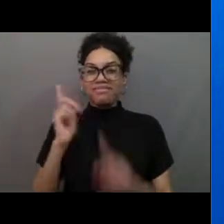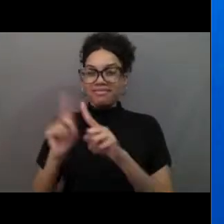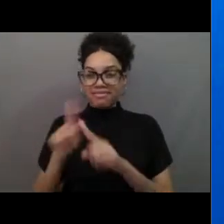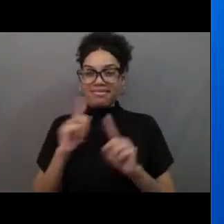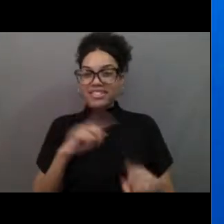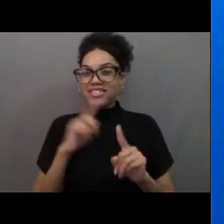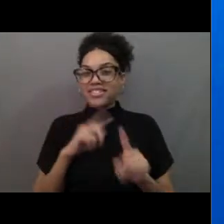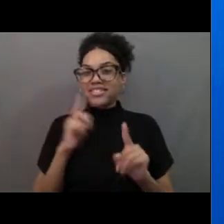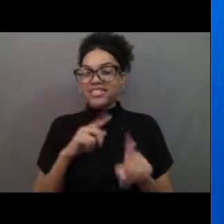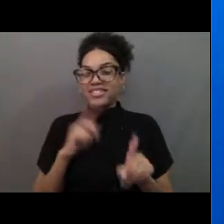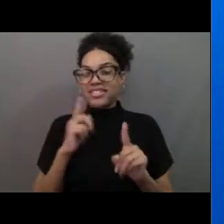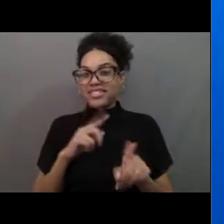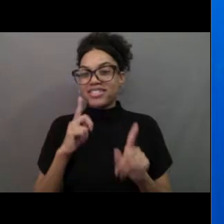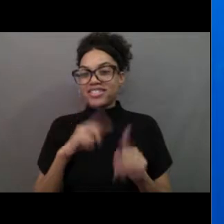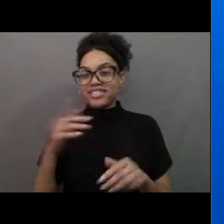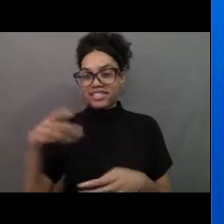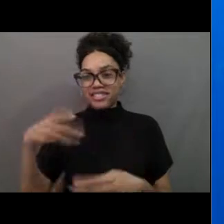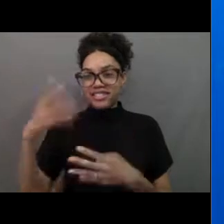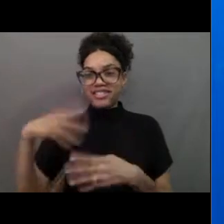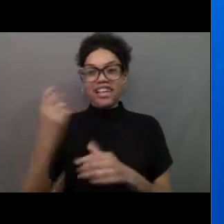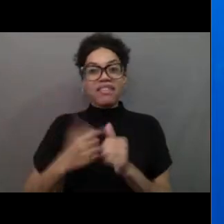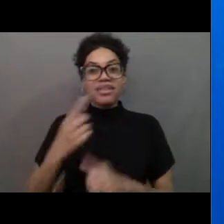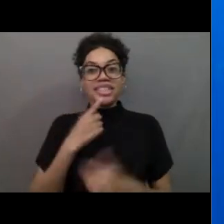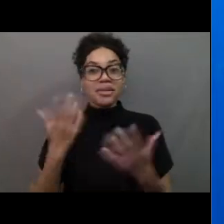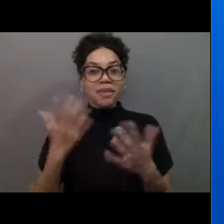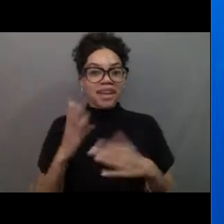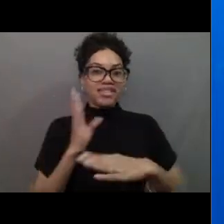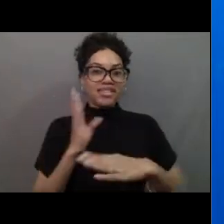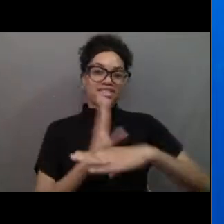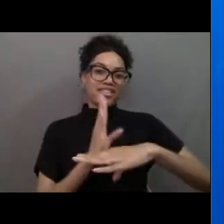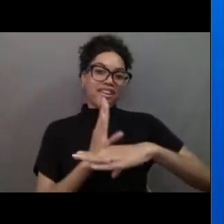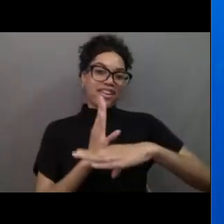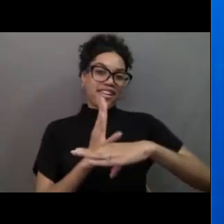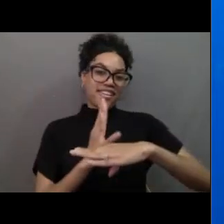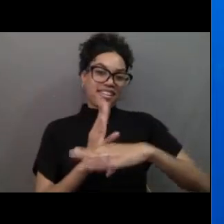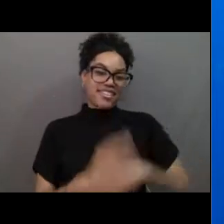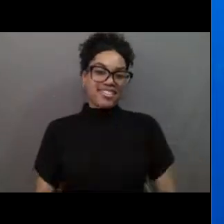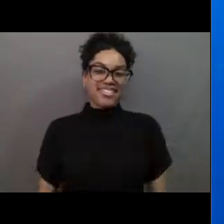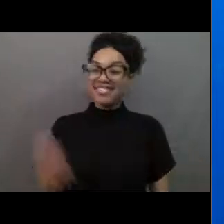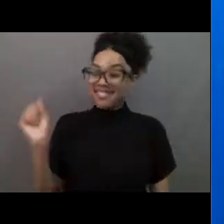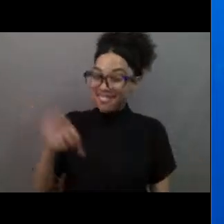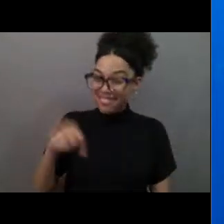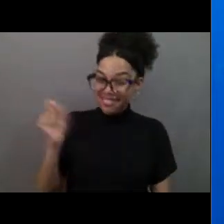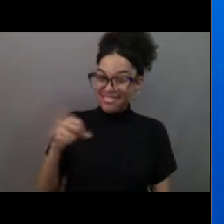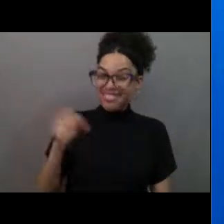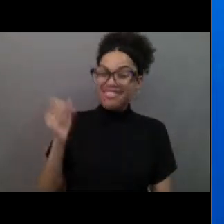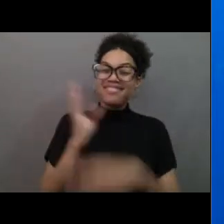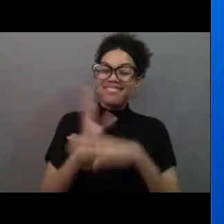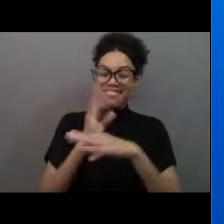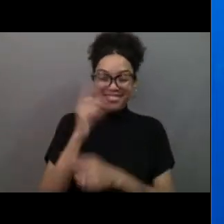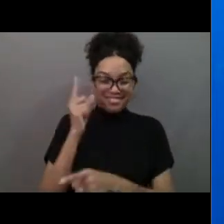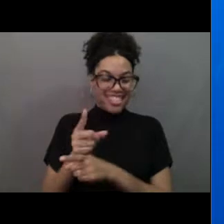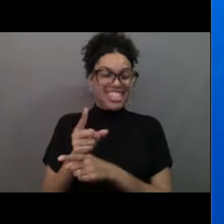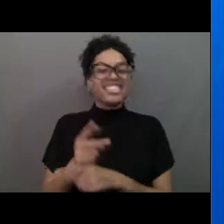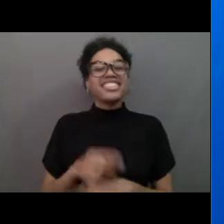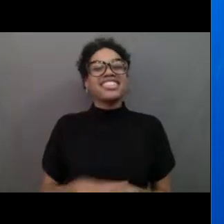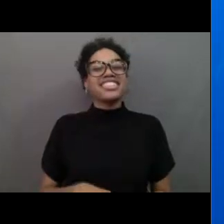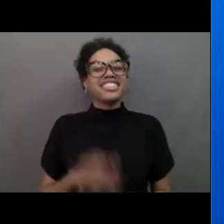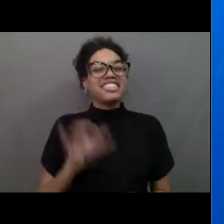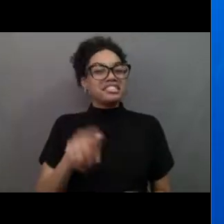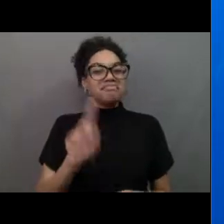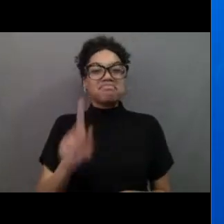Paul and Ola, everybody is saying it's a shark. It is a shark. Very good, everyone. It's just a shark that's